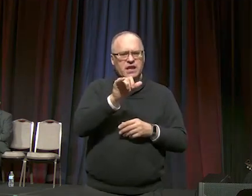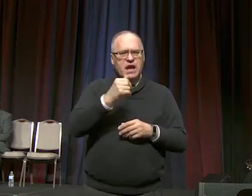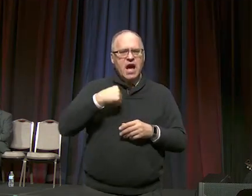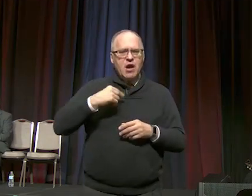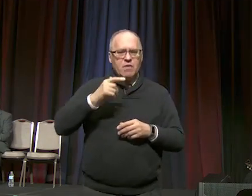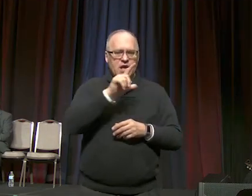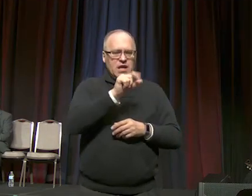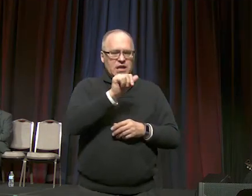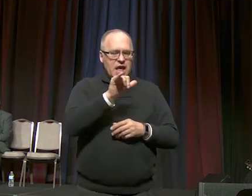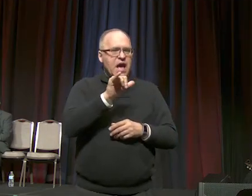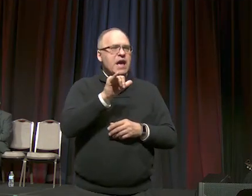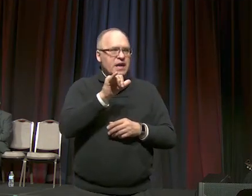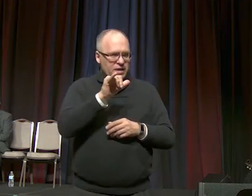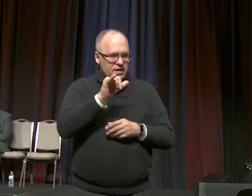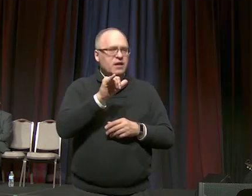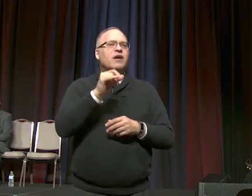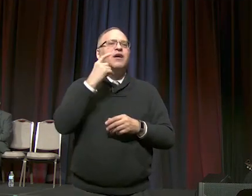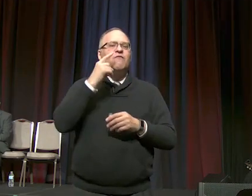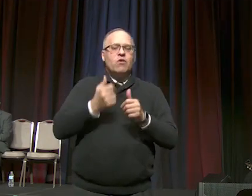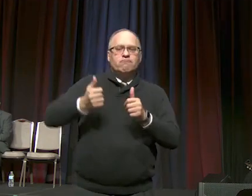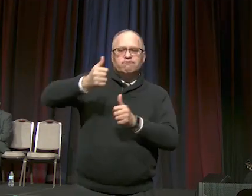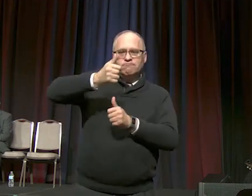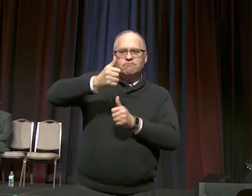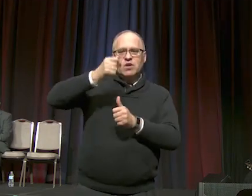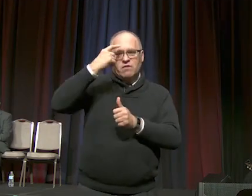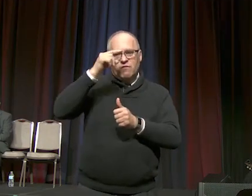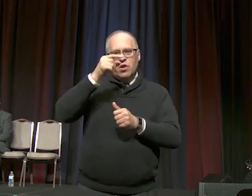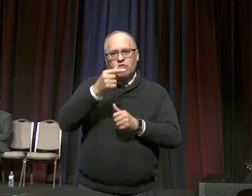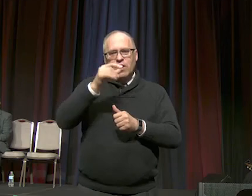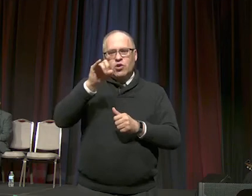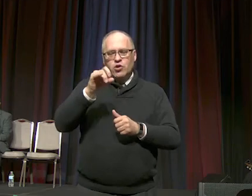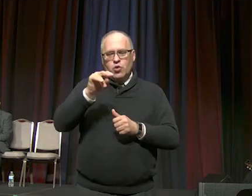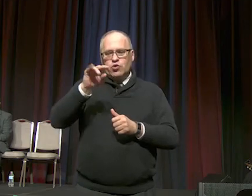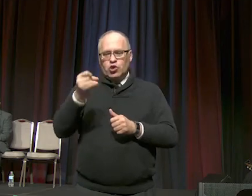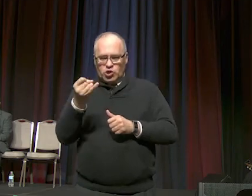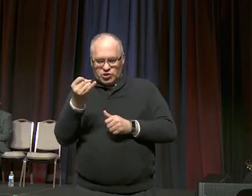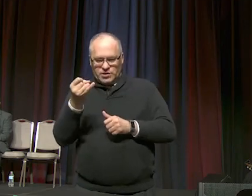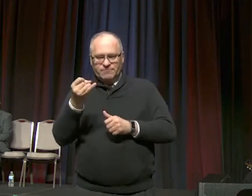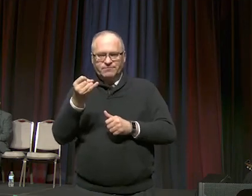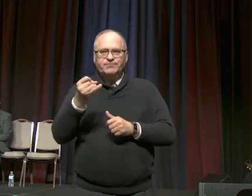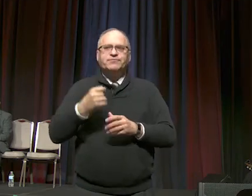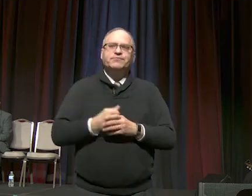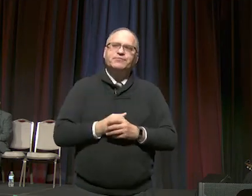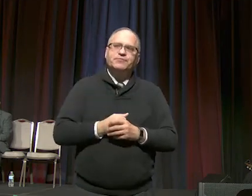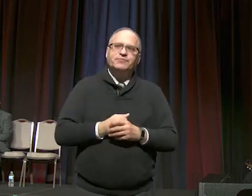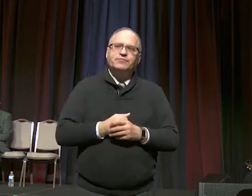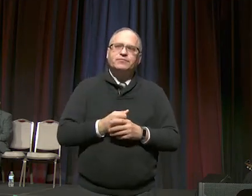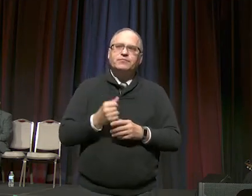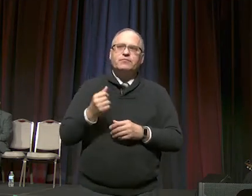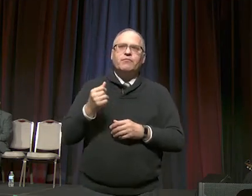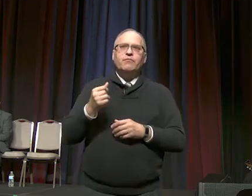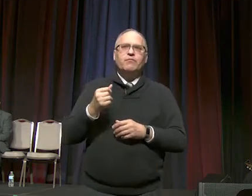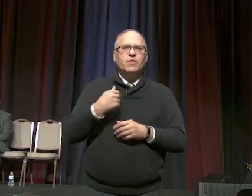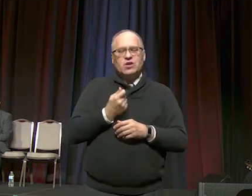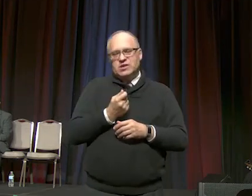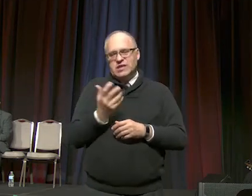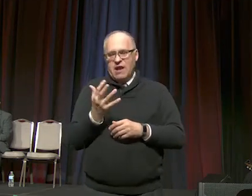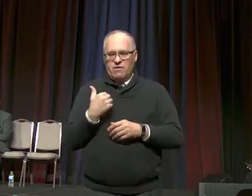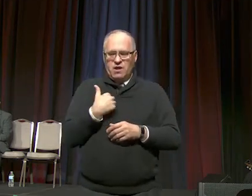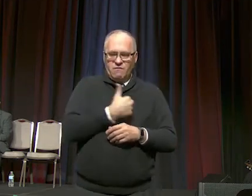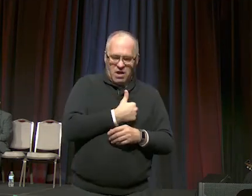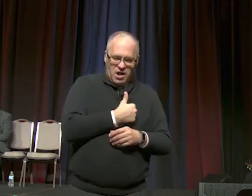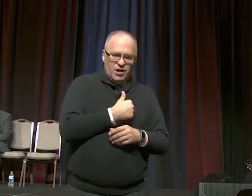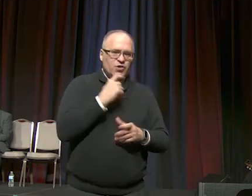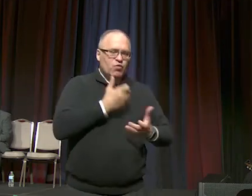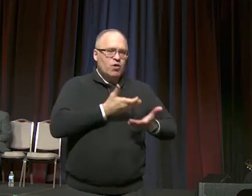laity and the head of delegation for Greater New Jersey. My question is in reference, there are several of us that will be bringing